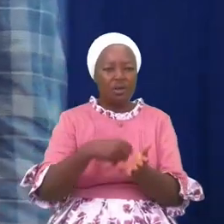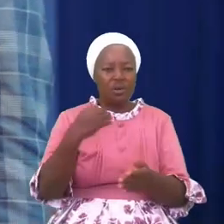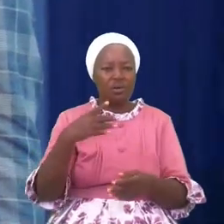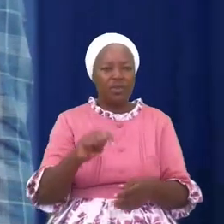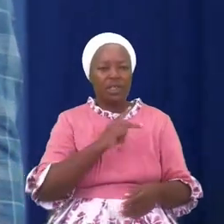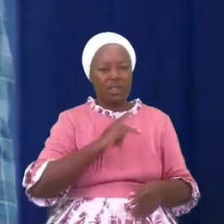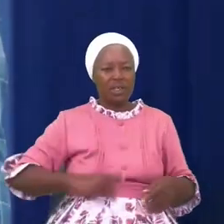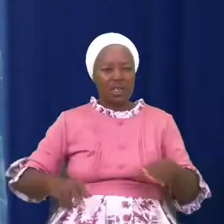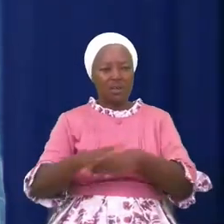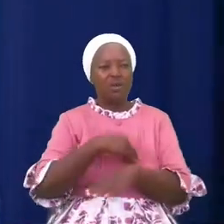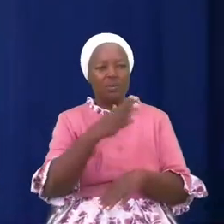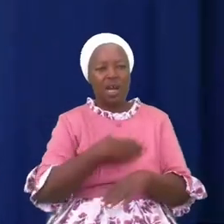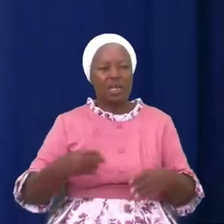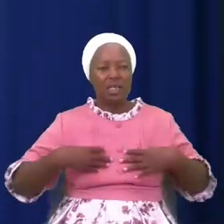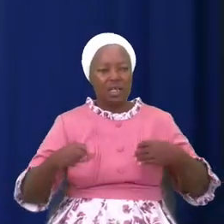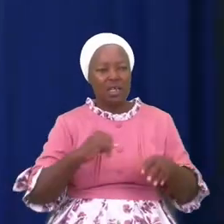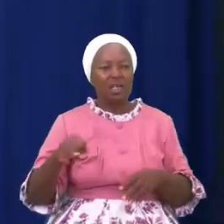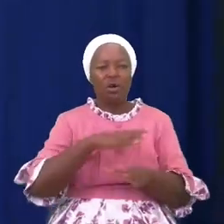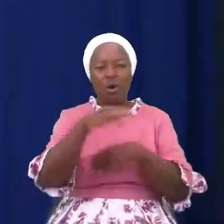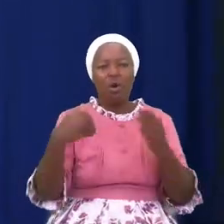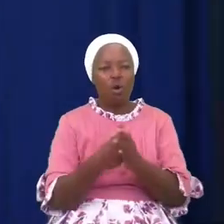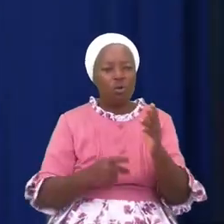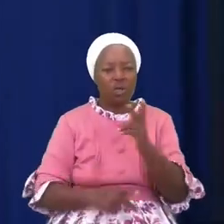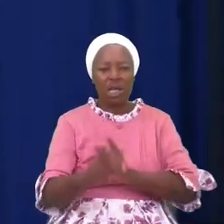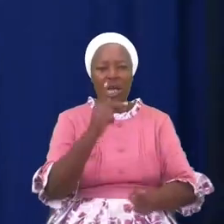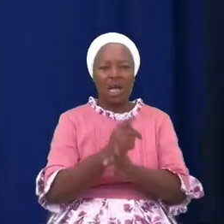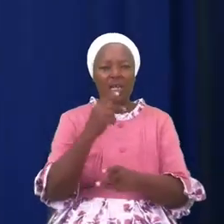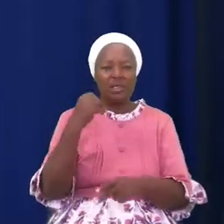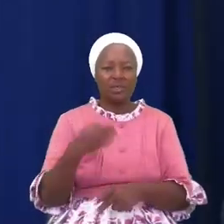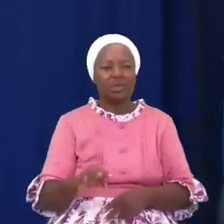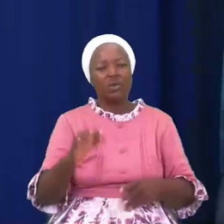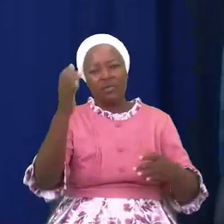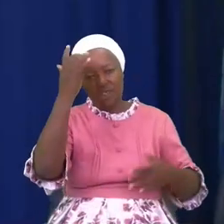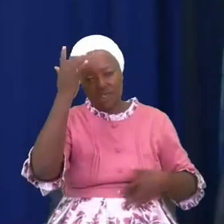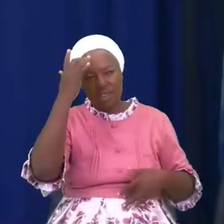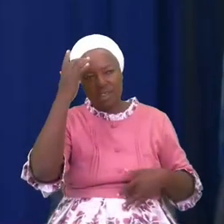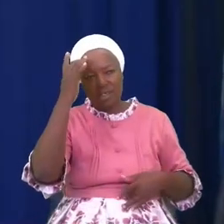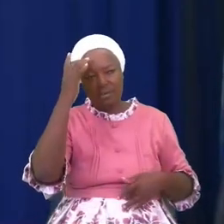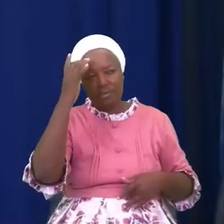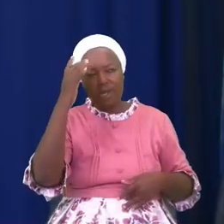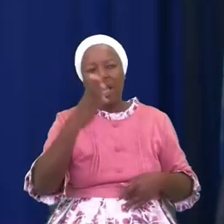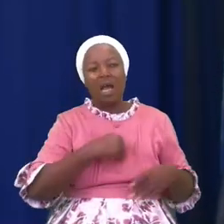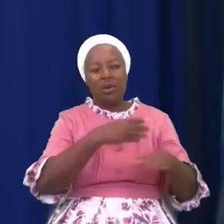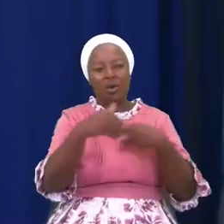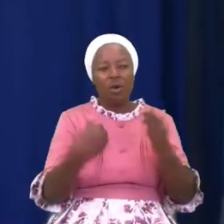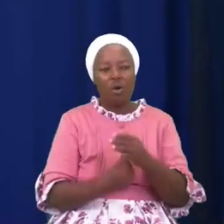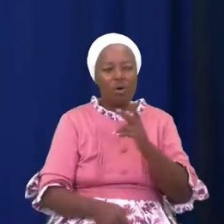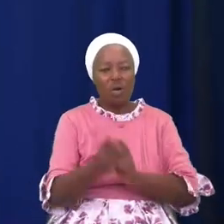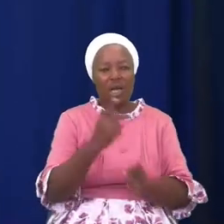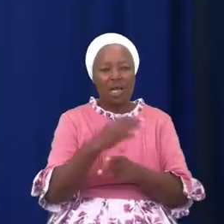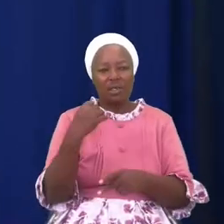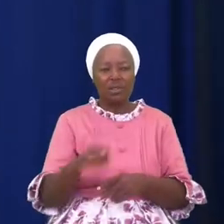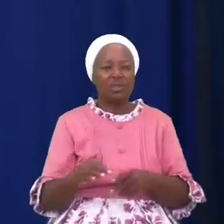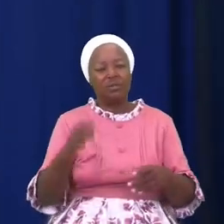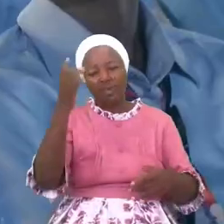all manner of sickness and all manner of disease among the people.